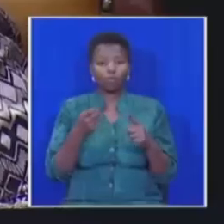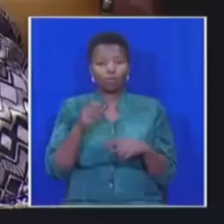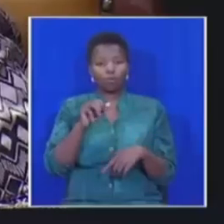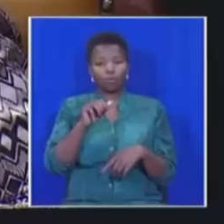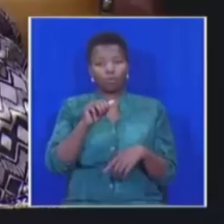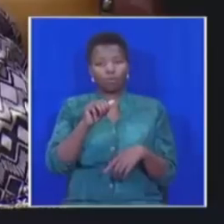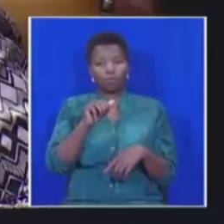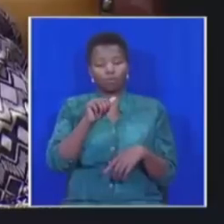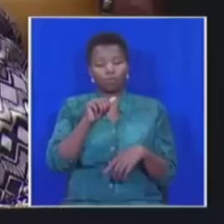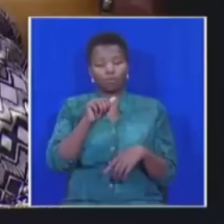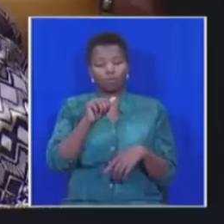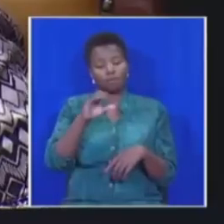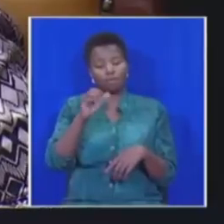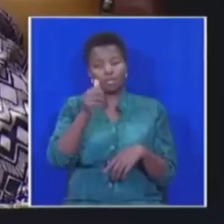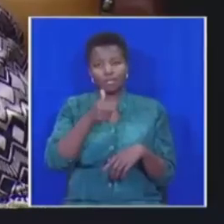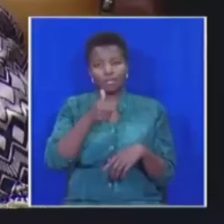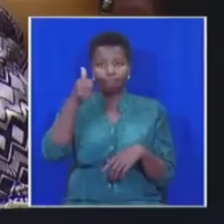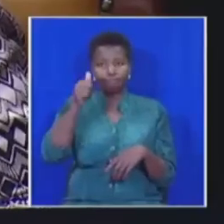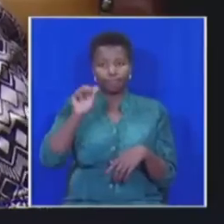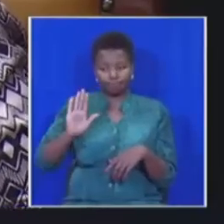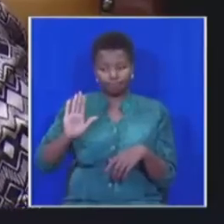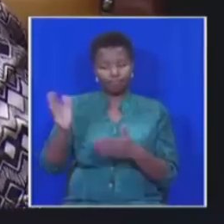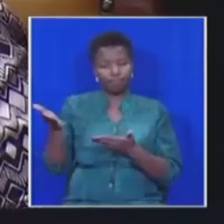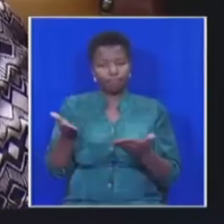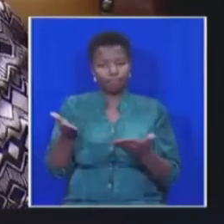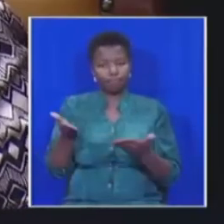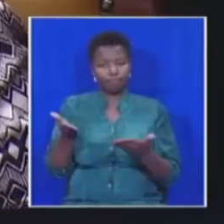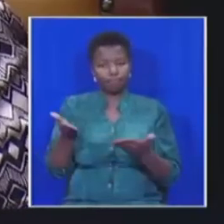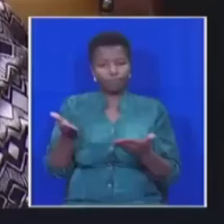of the Majority Party. Honorable Chief Whip. Honorable Chair.